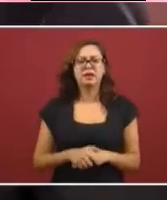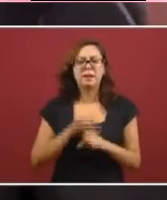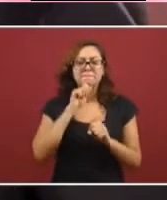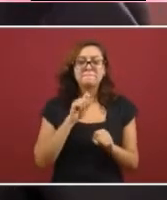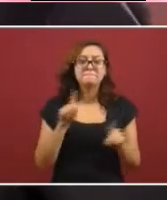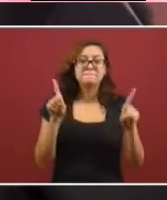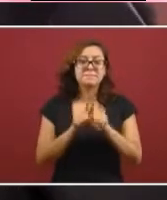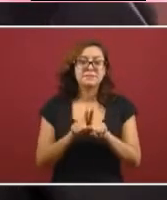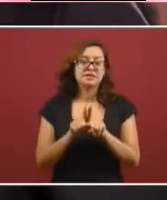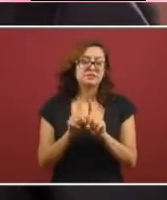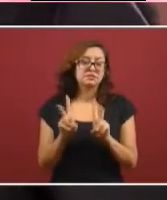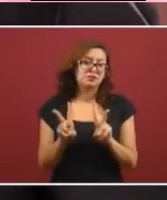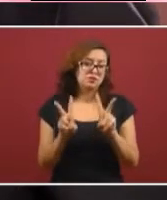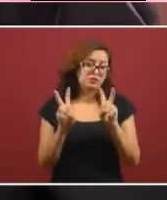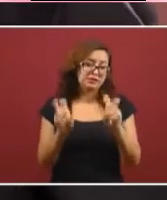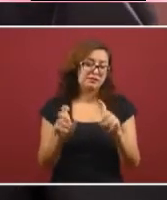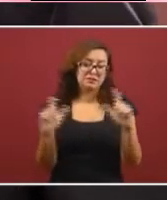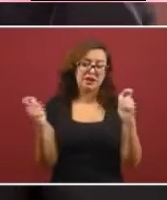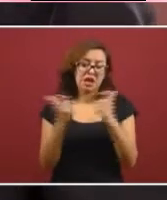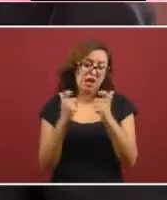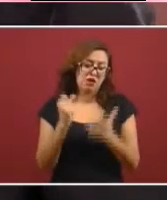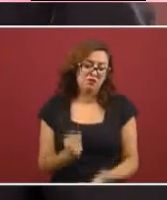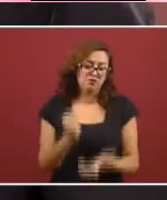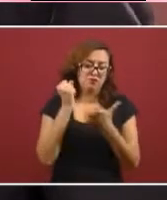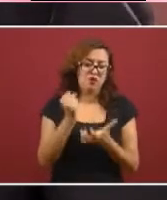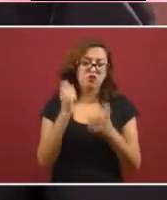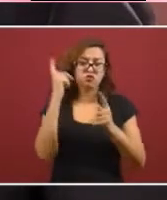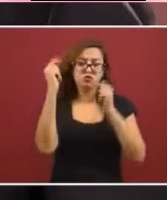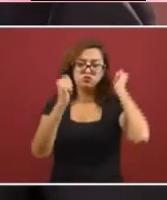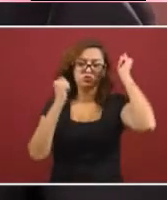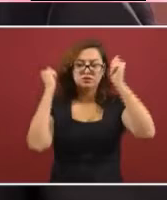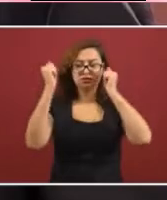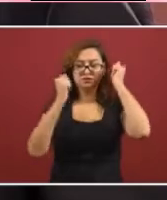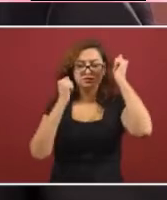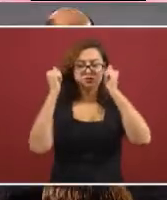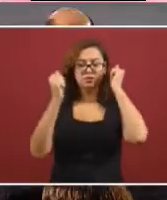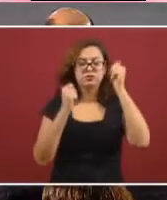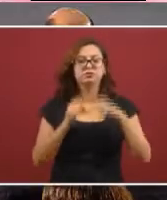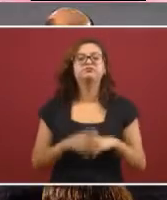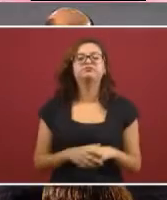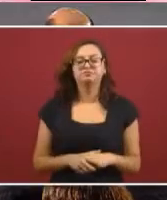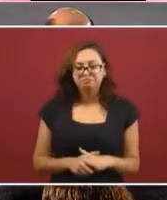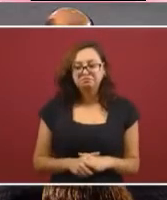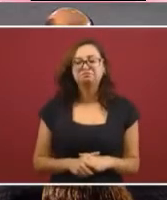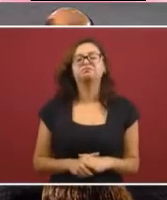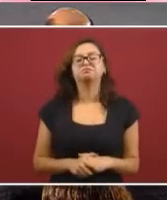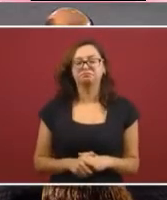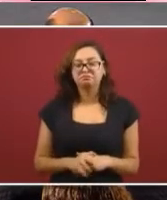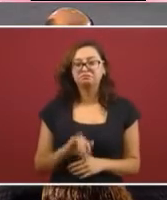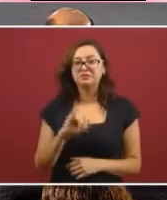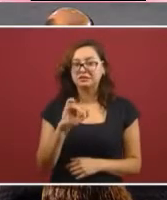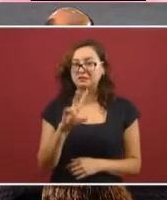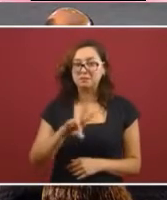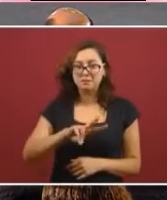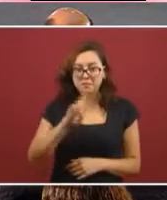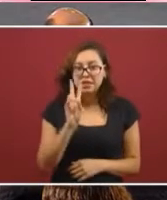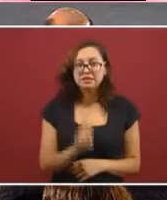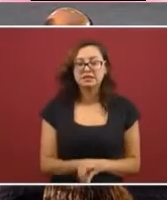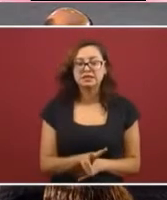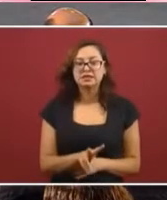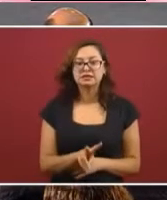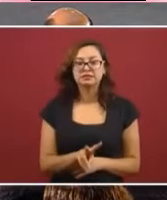And it's the same thing with the fund of the tourism. And yes, in effect,